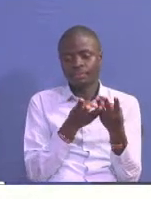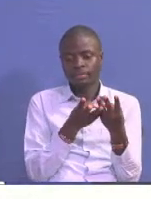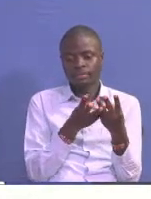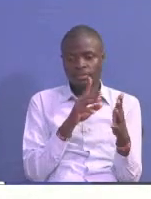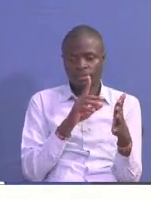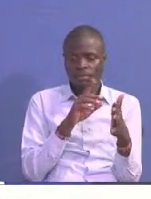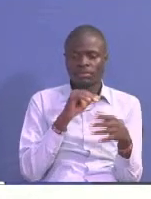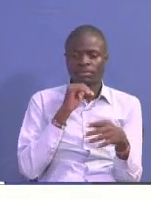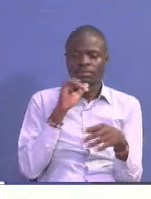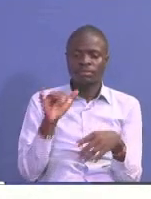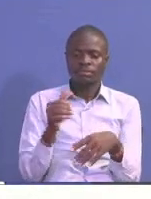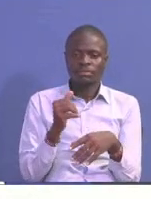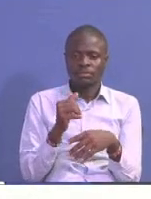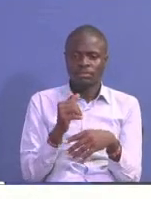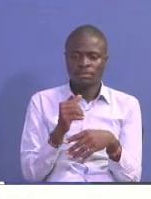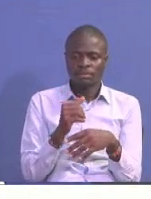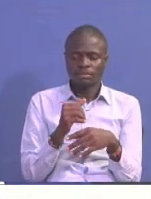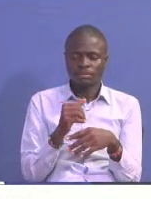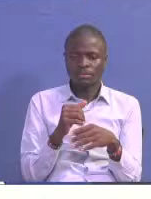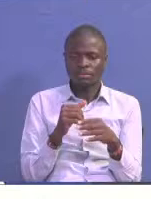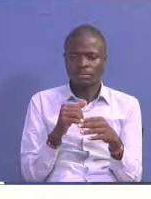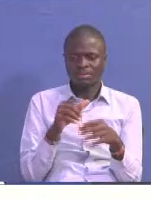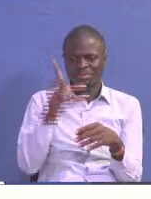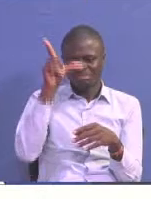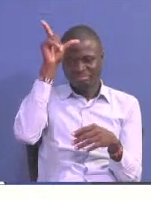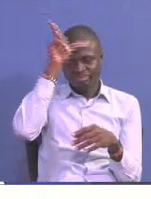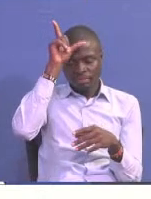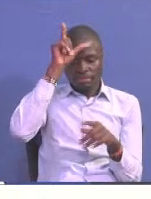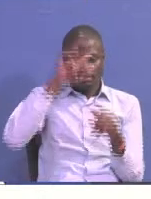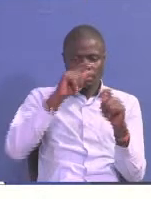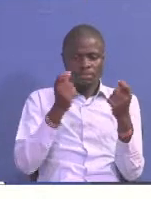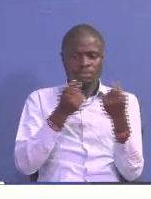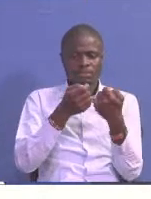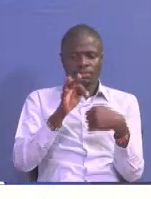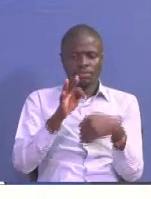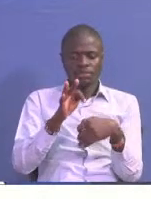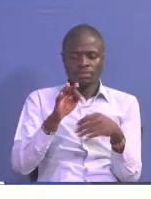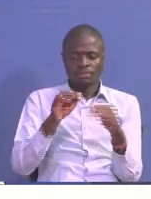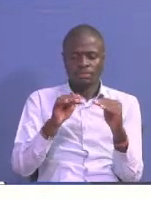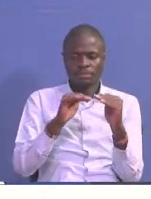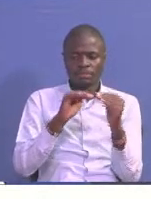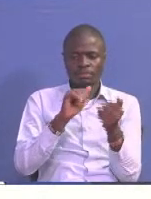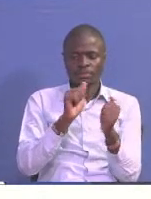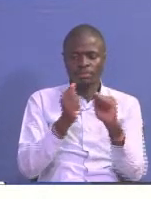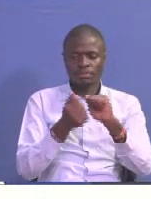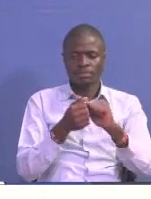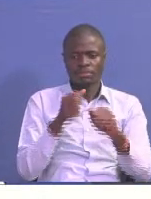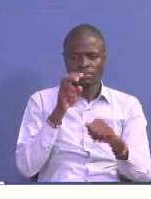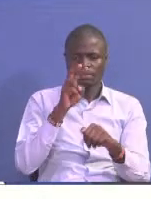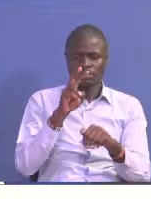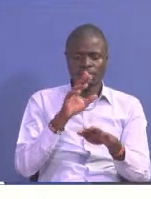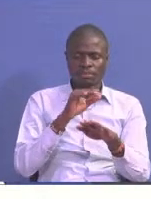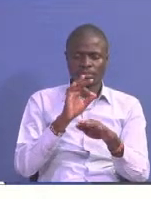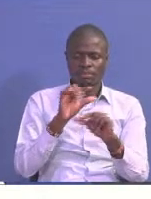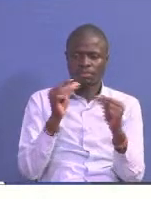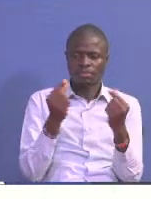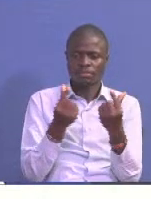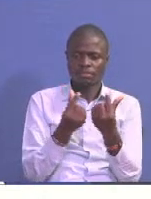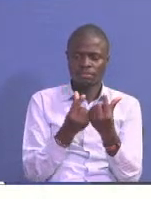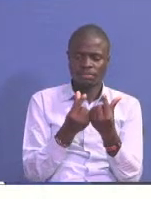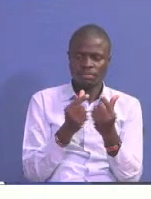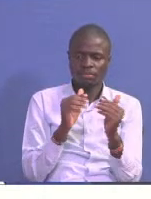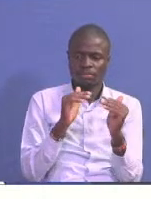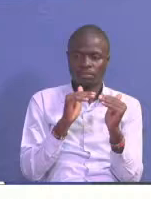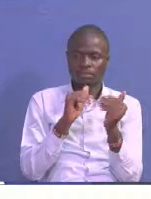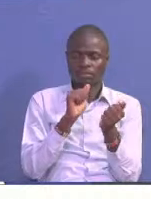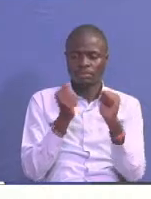not just a localized type of advancement. We are looking at global